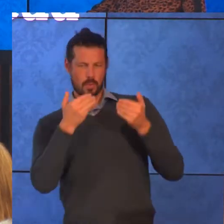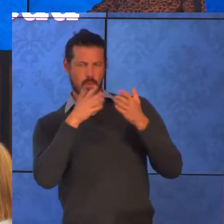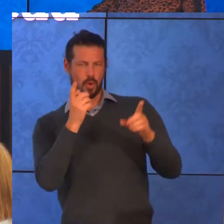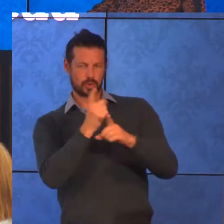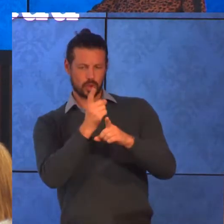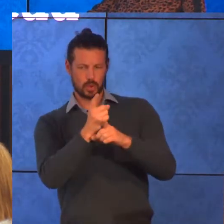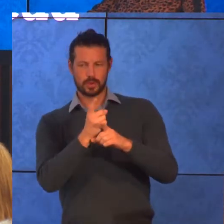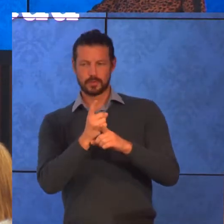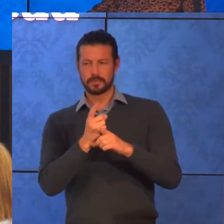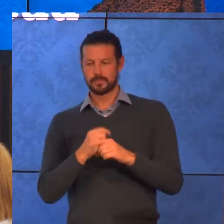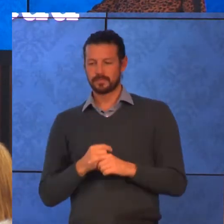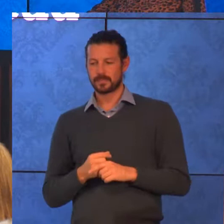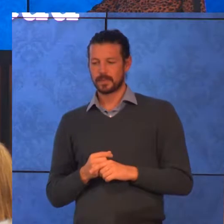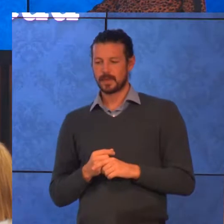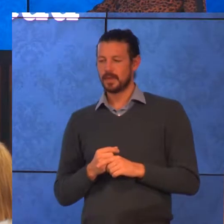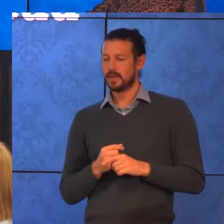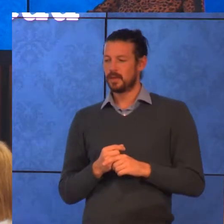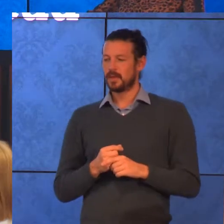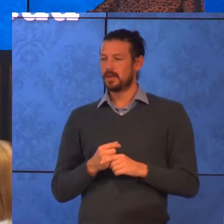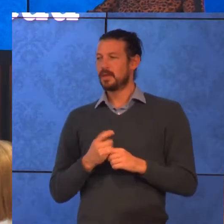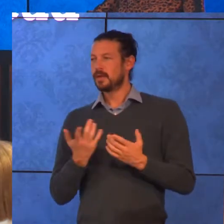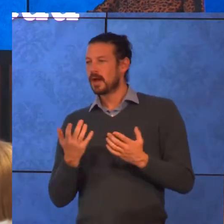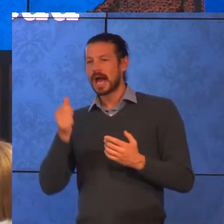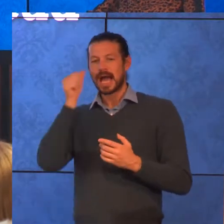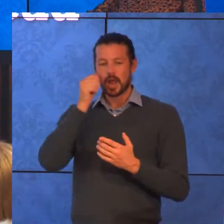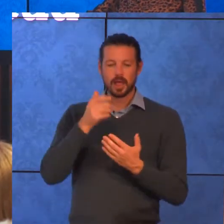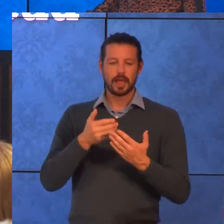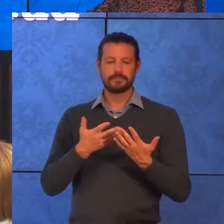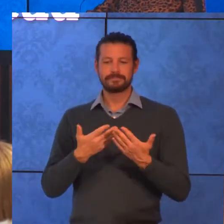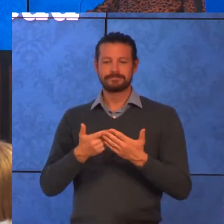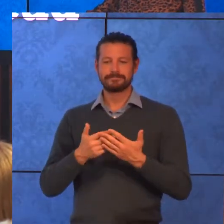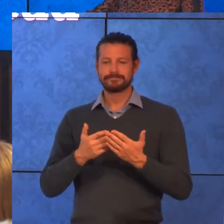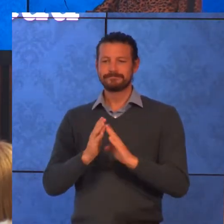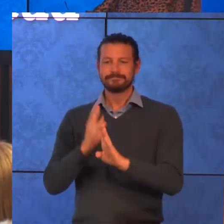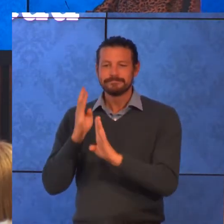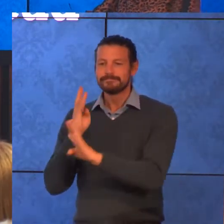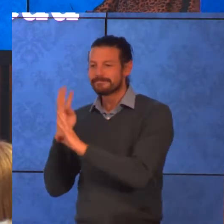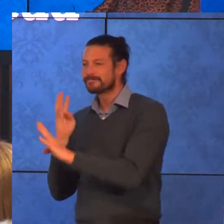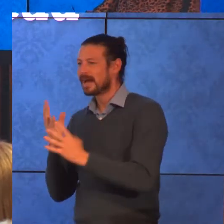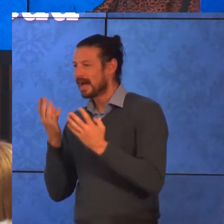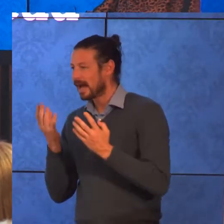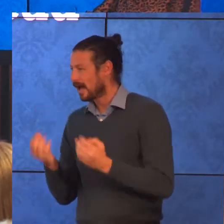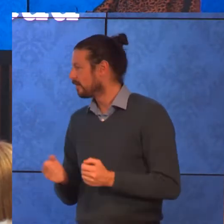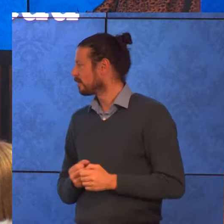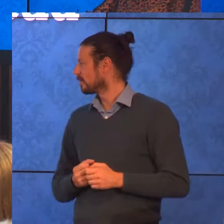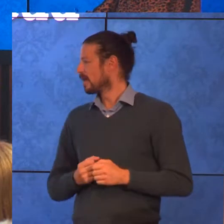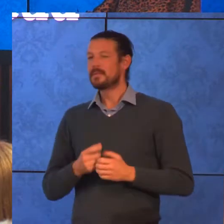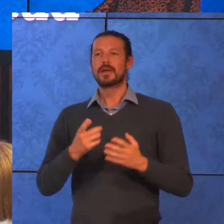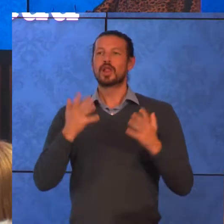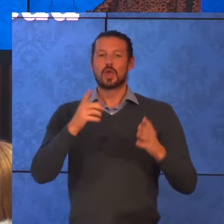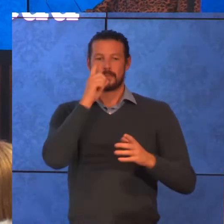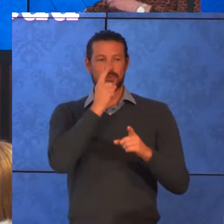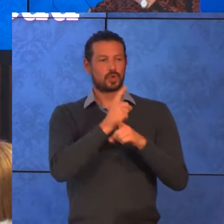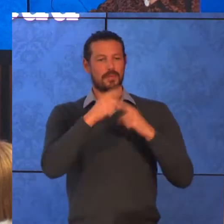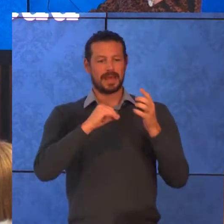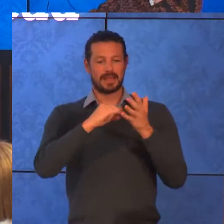one particular issue, but I mean, across, we're talking about delays and backlogs and things like that. I know people keep bringing up staff.